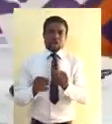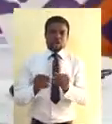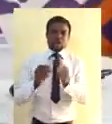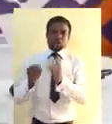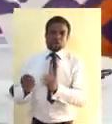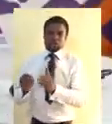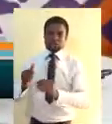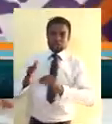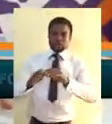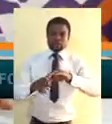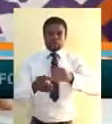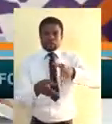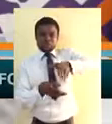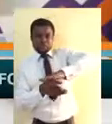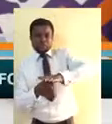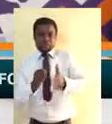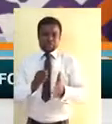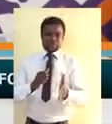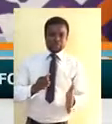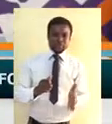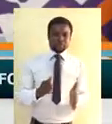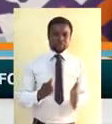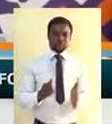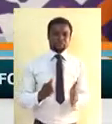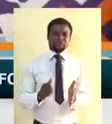and you can hold it down.